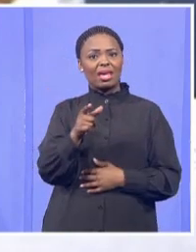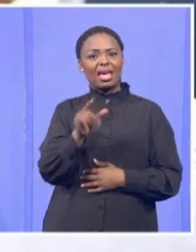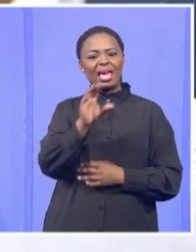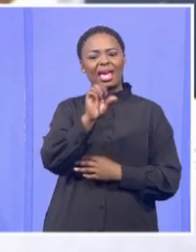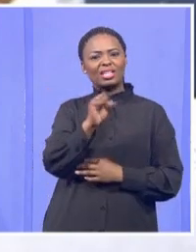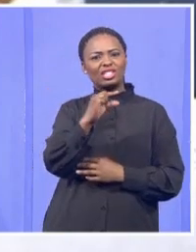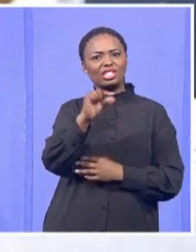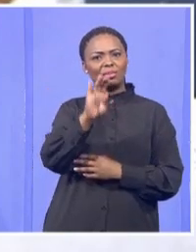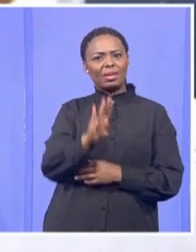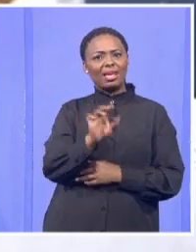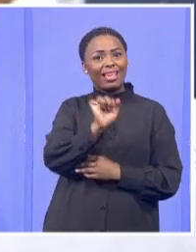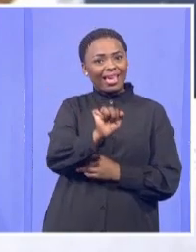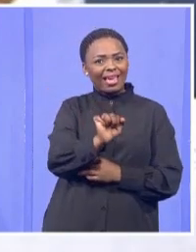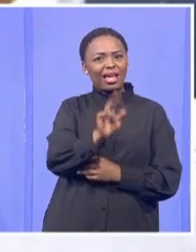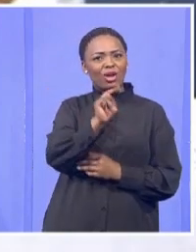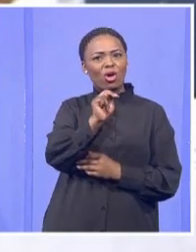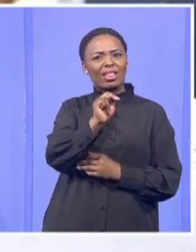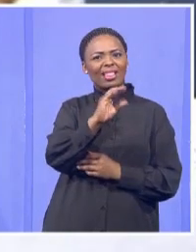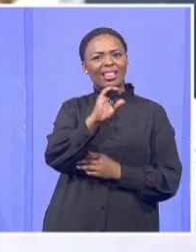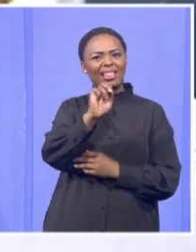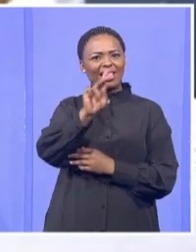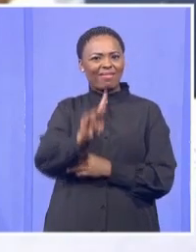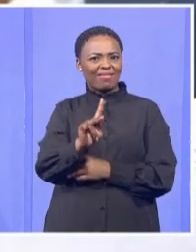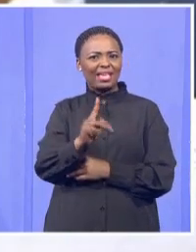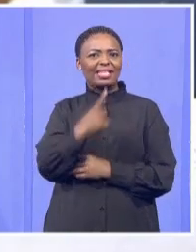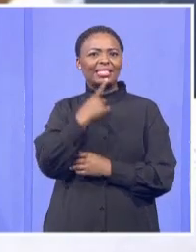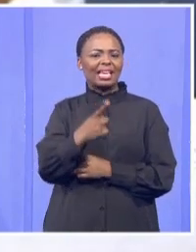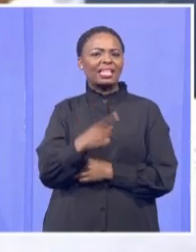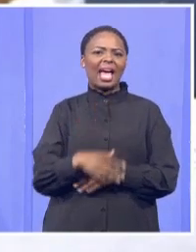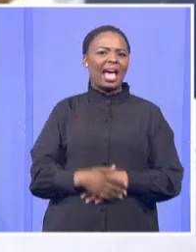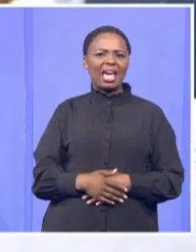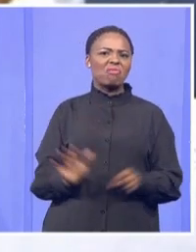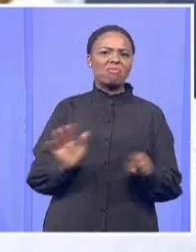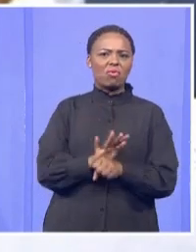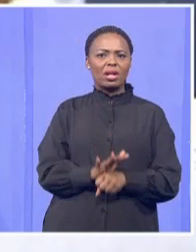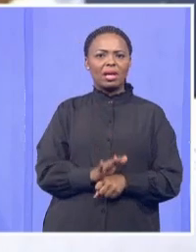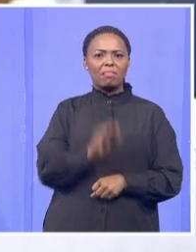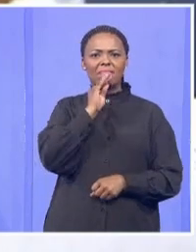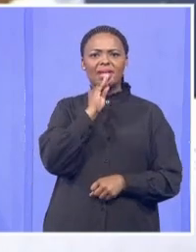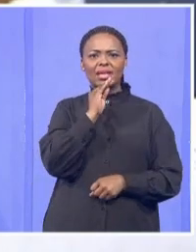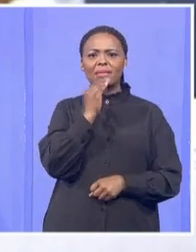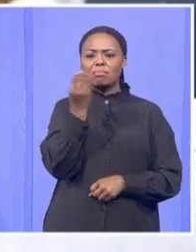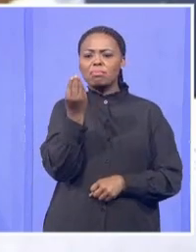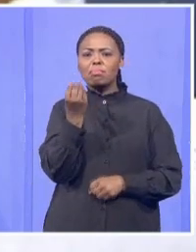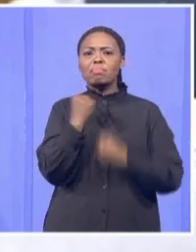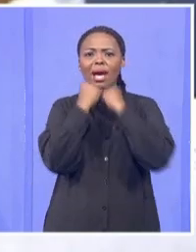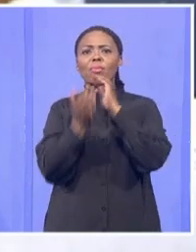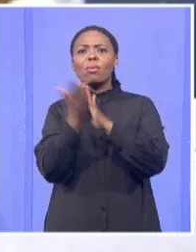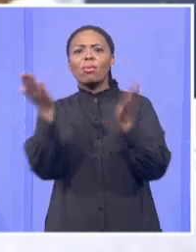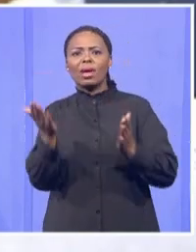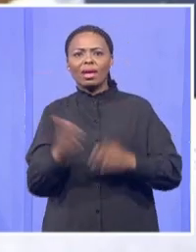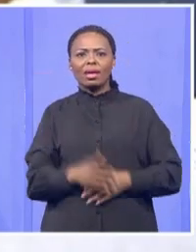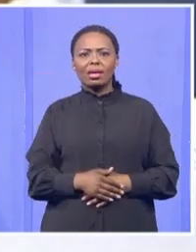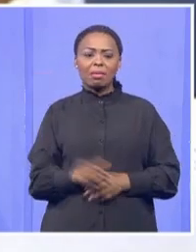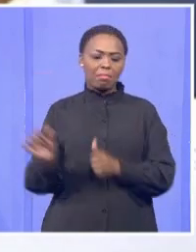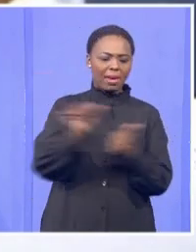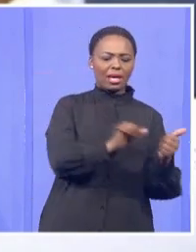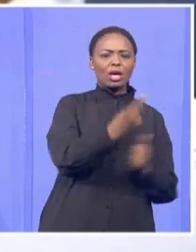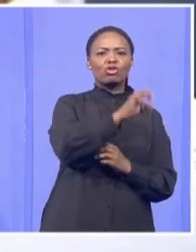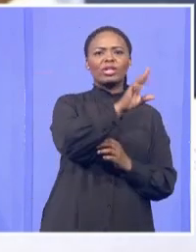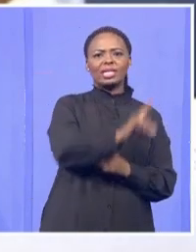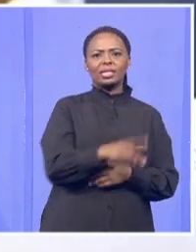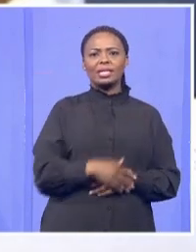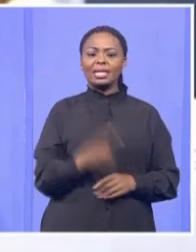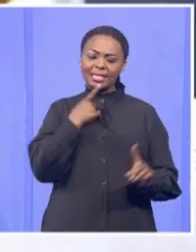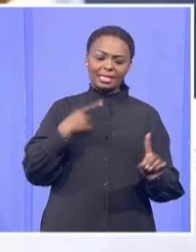go? Must come to the HOD. To say, HOD, I applied there, but the school says it's full. Can